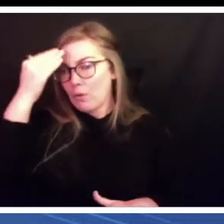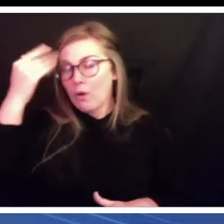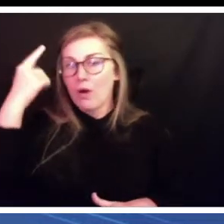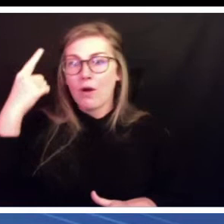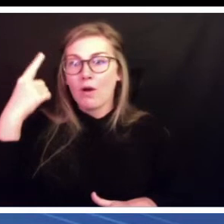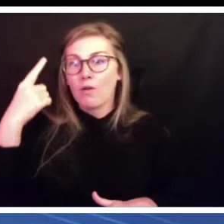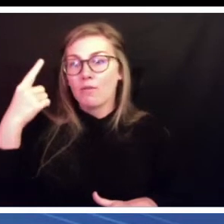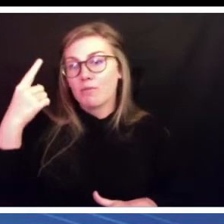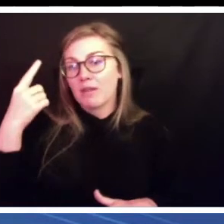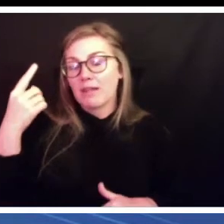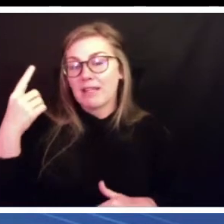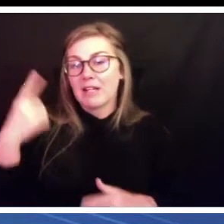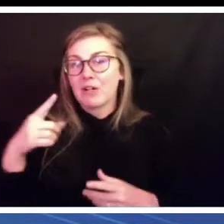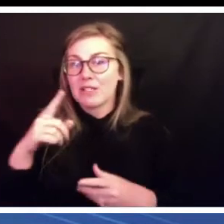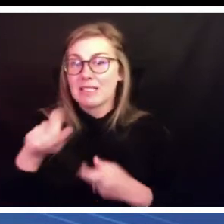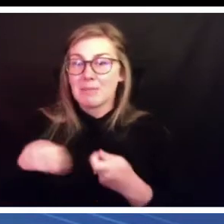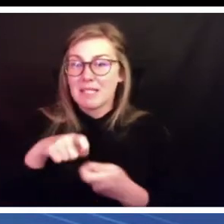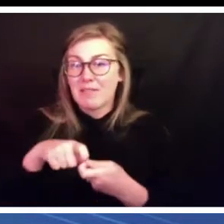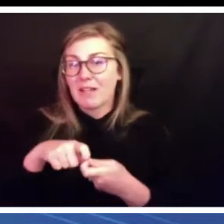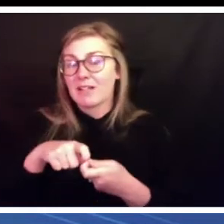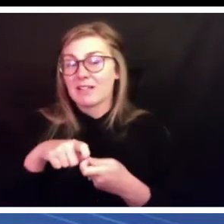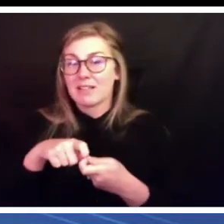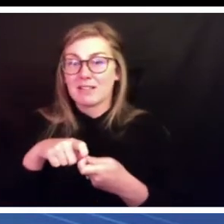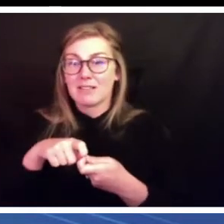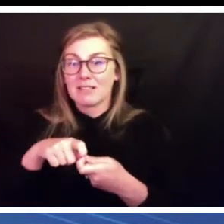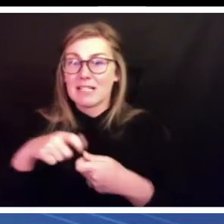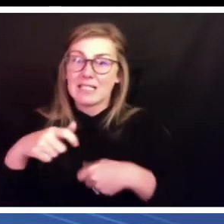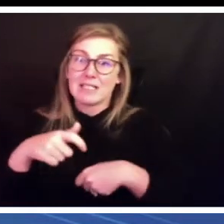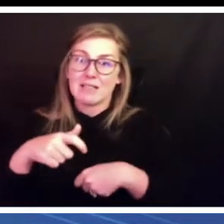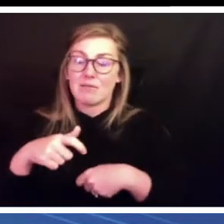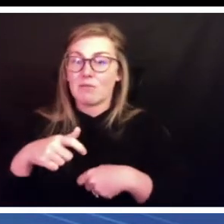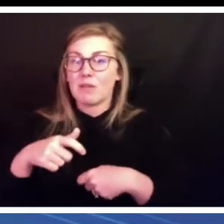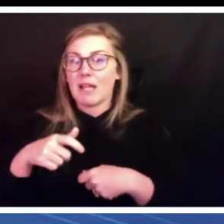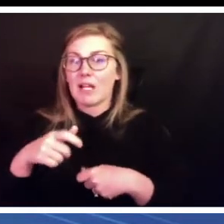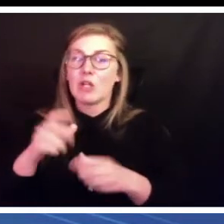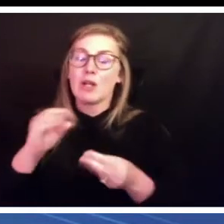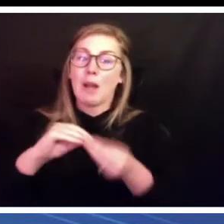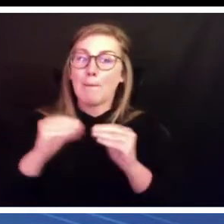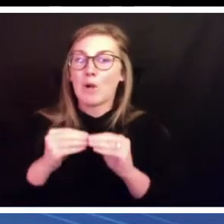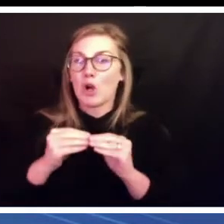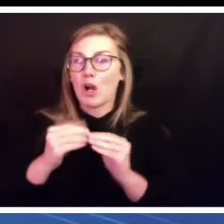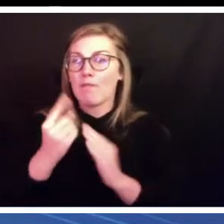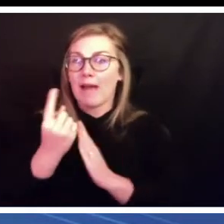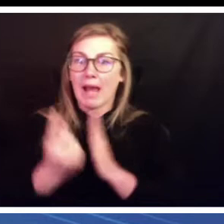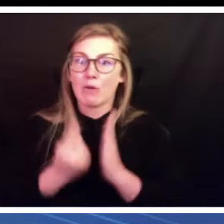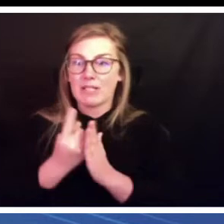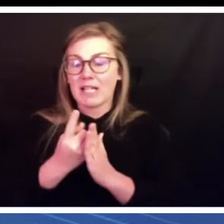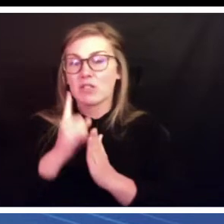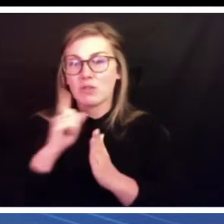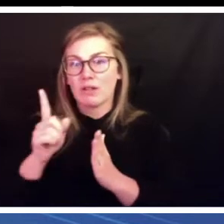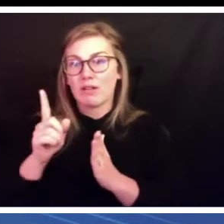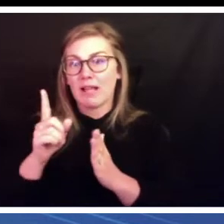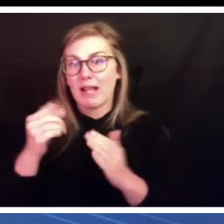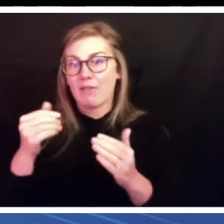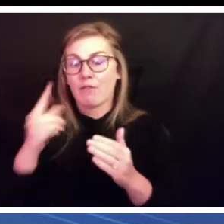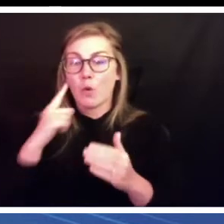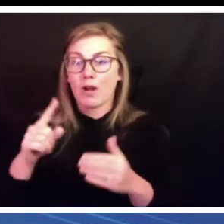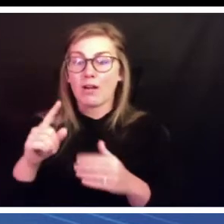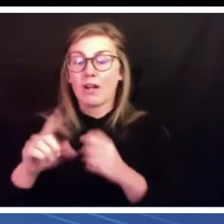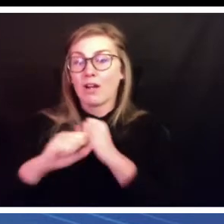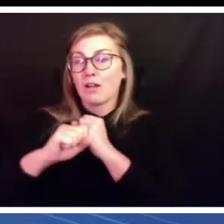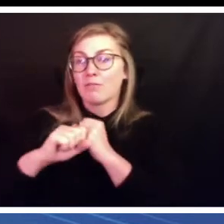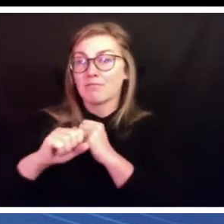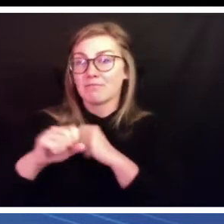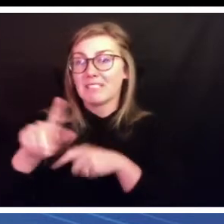audio described. But wouldn't it be nice if everything was? We didn't have to pick and choose what was available. So we're still in that, on